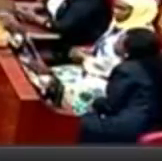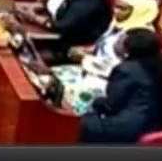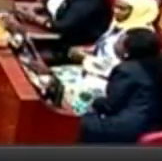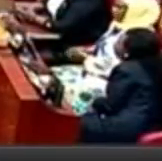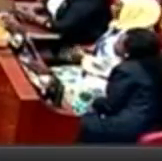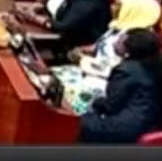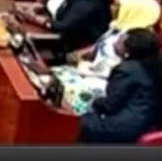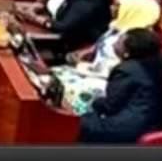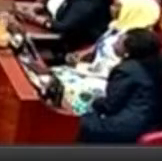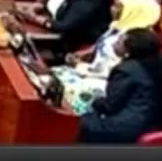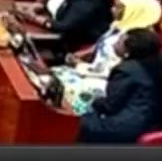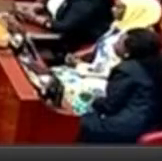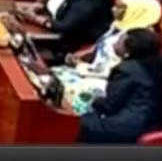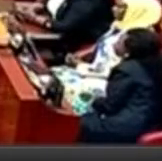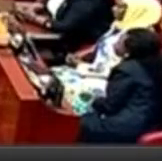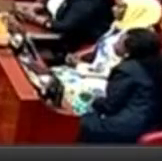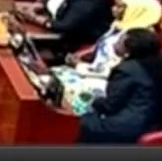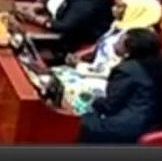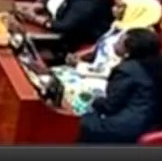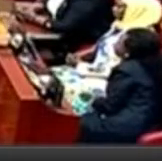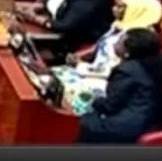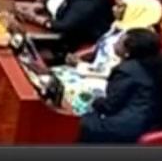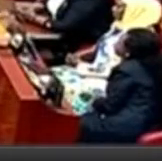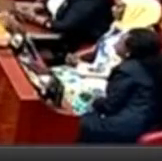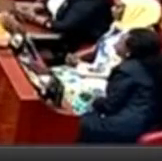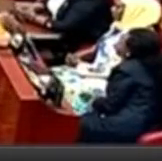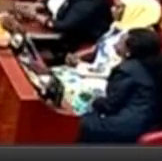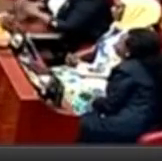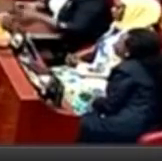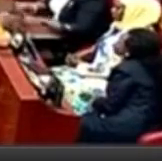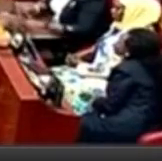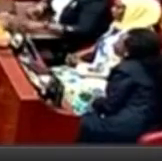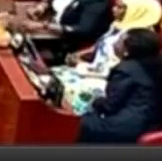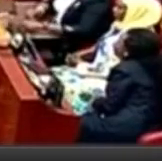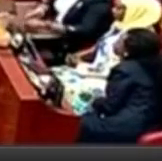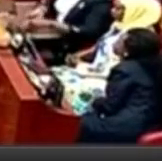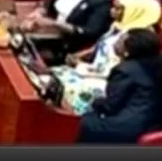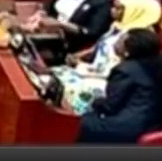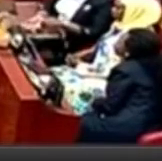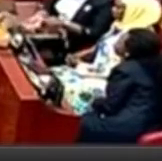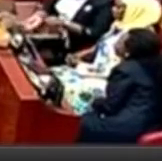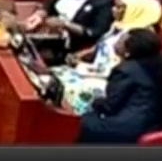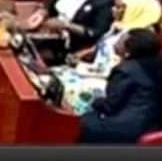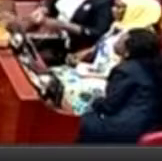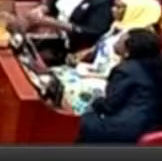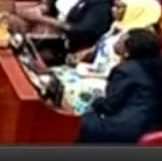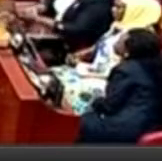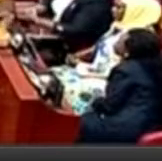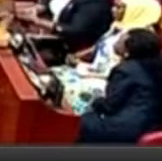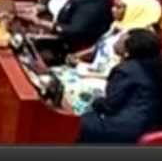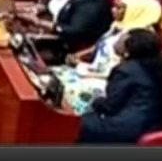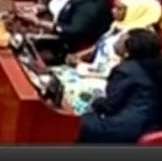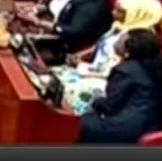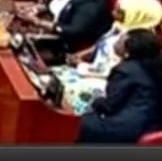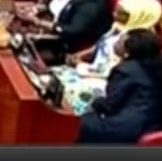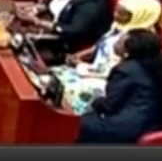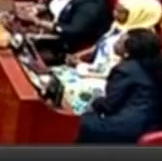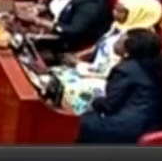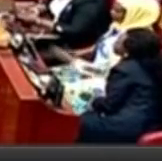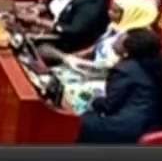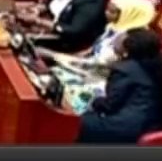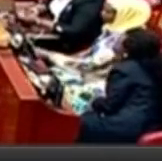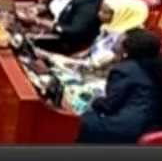the doors have been locked and the bar drawn and the names of the tellers have been announced, the Speaker shall put